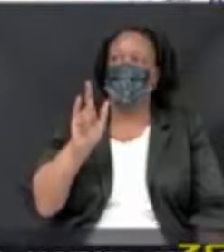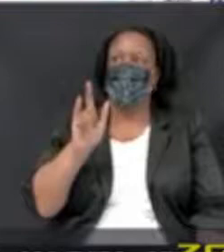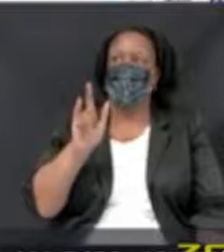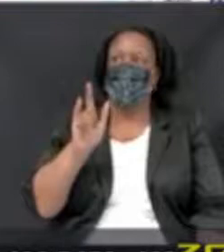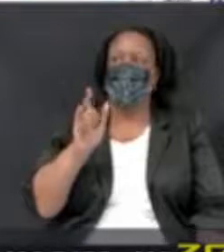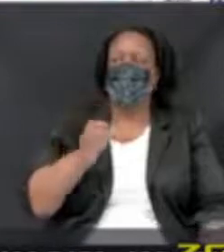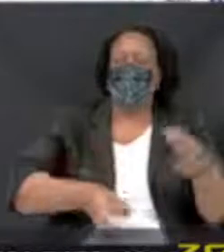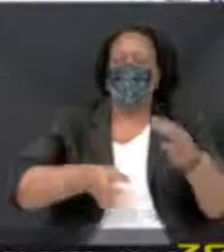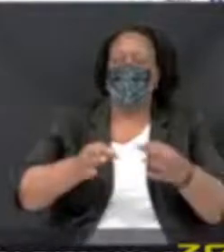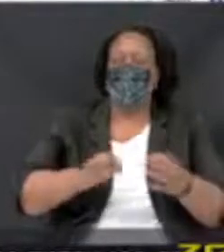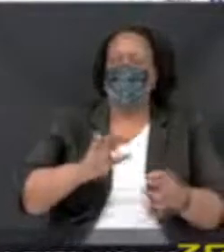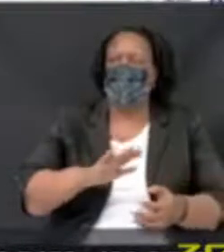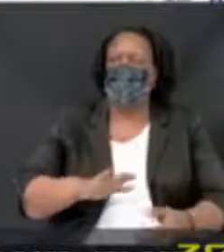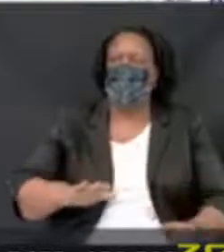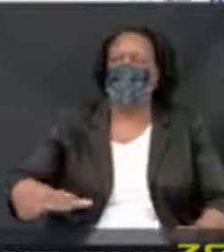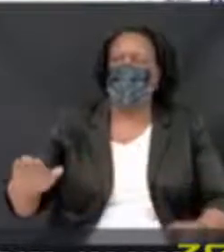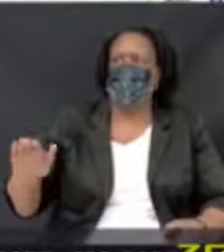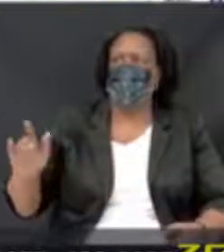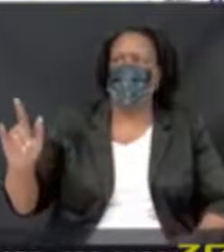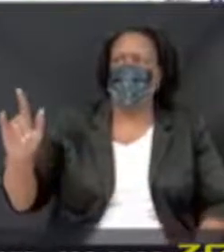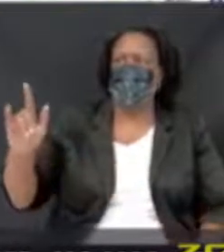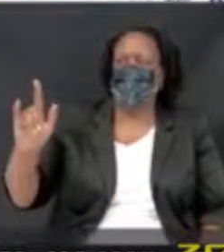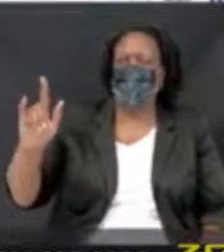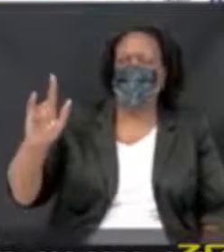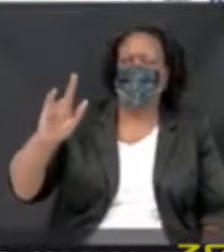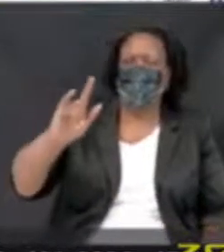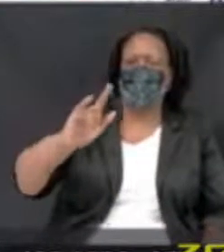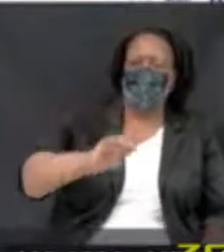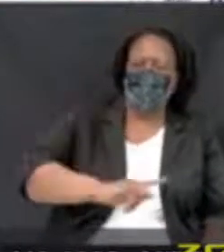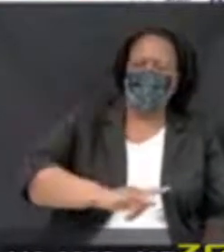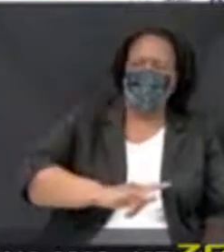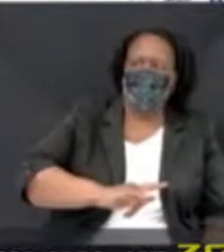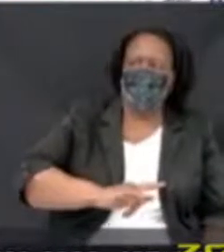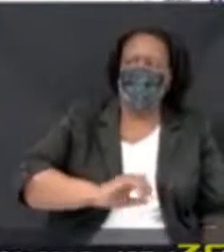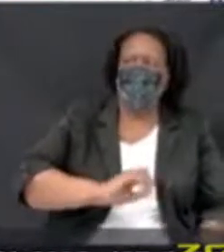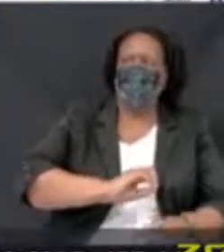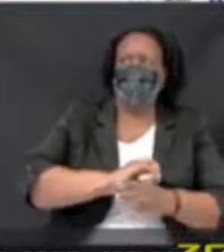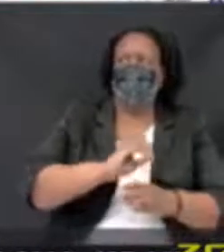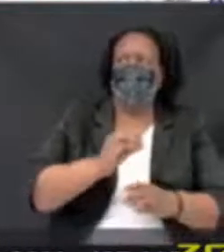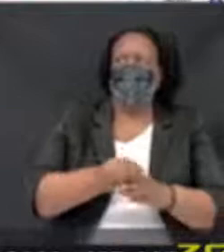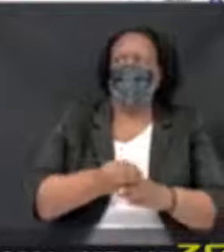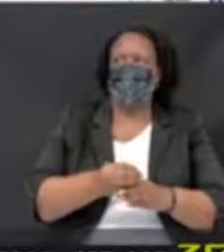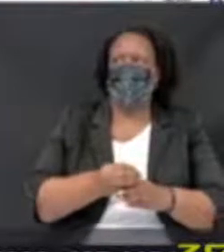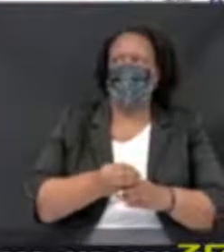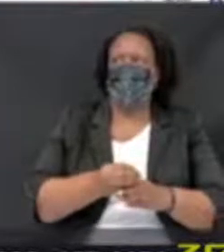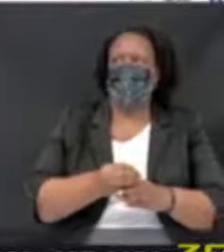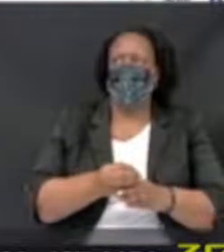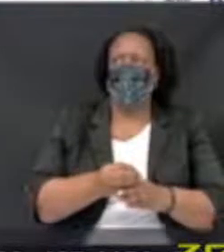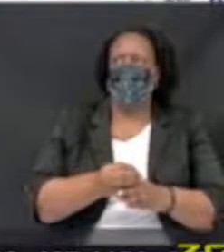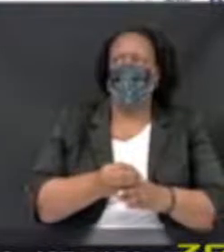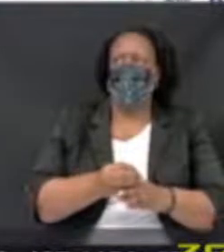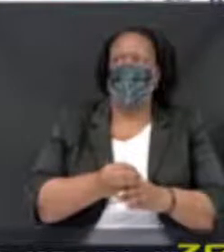that child upon return, or can the child quarantine at home?